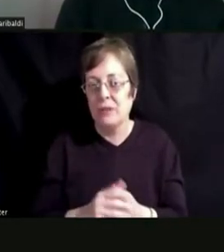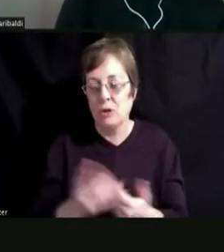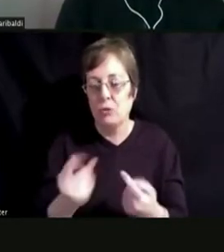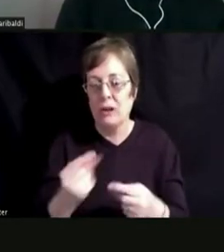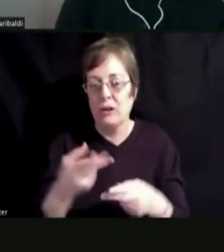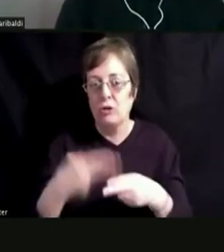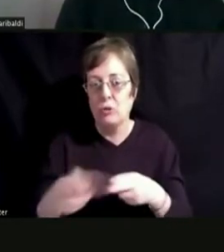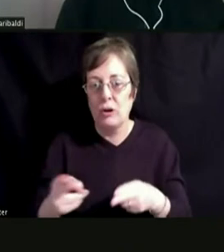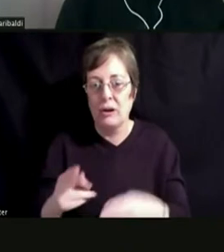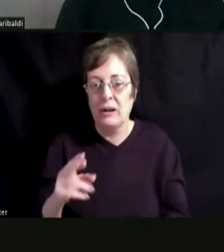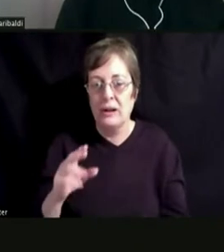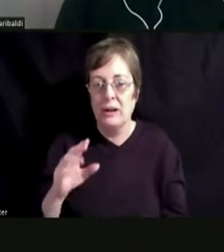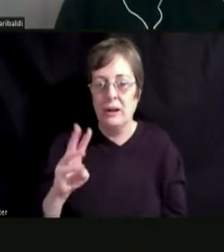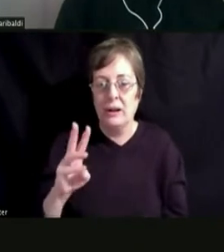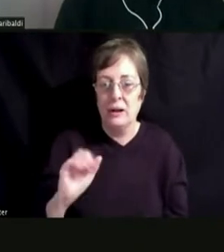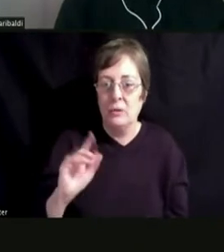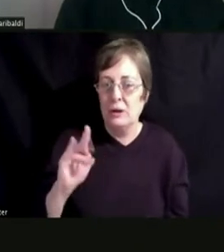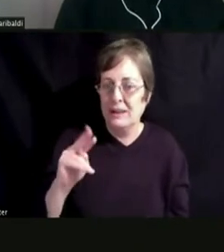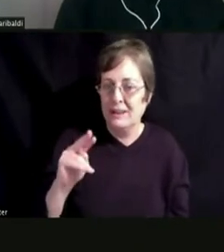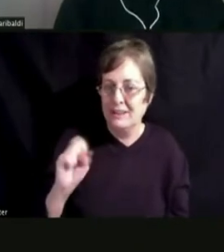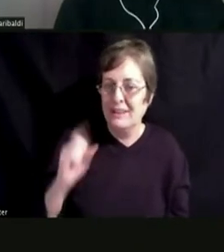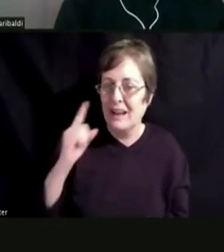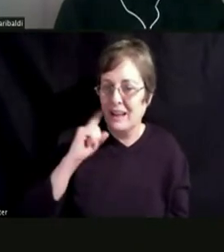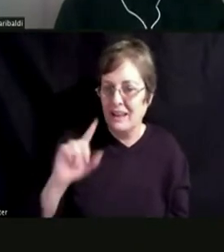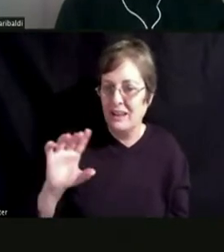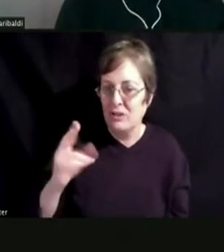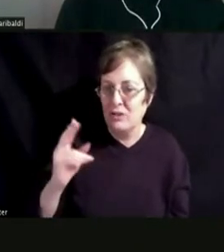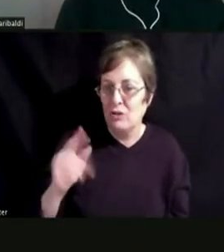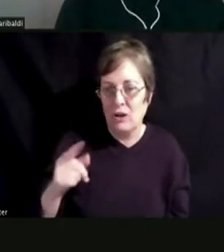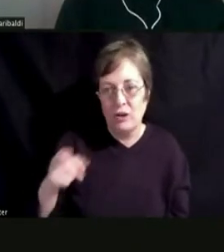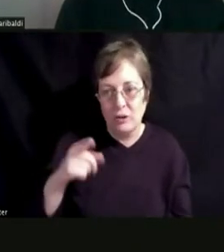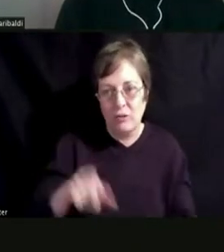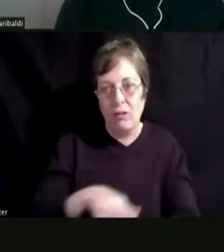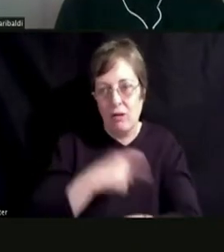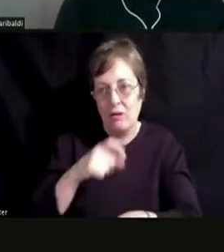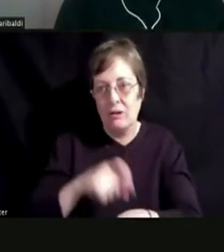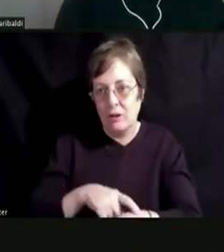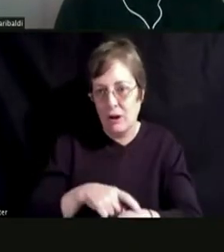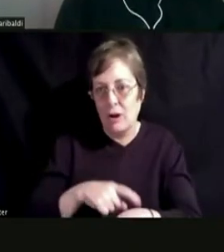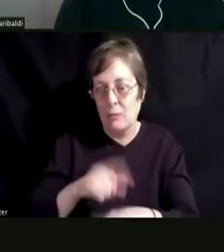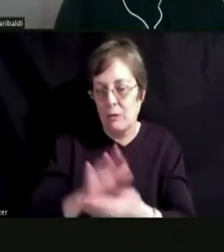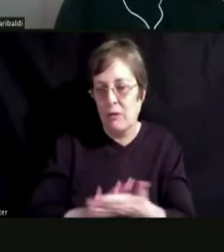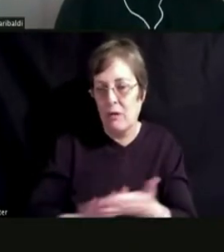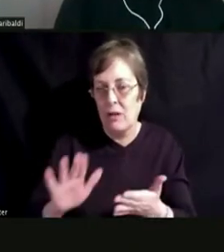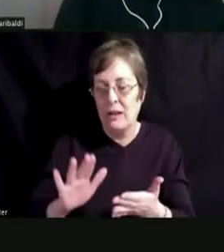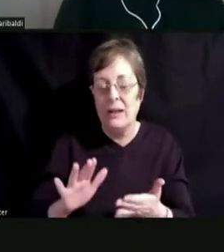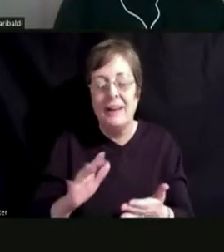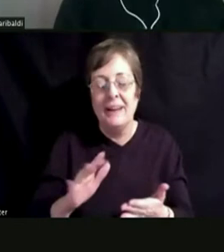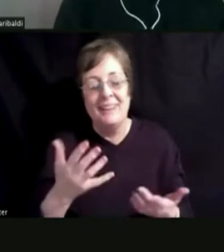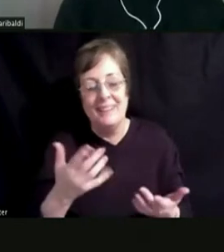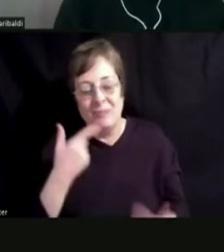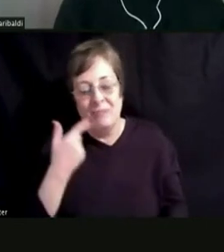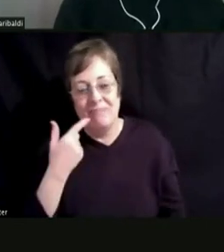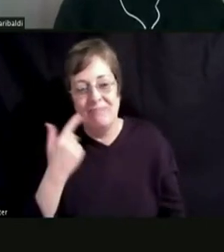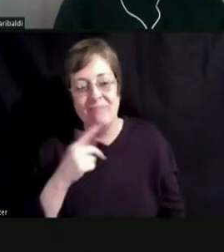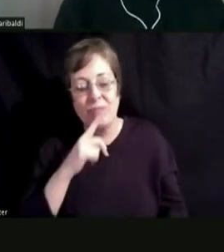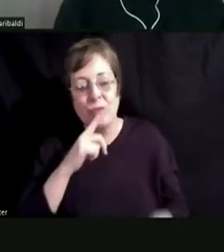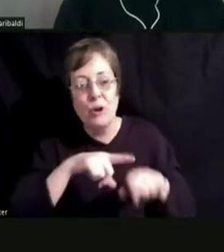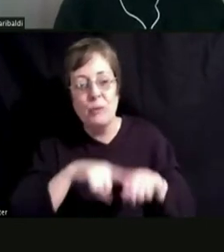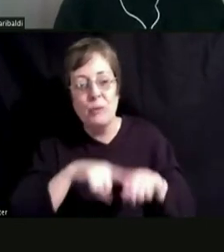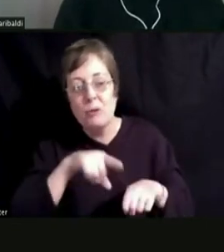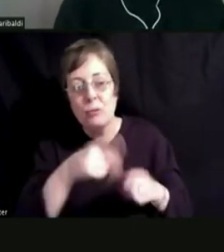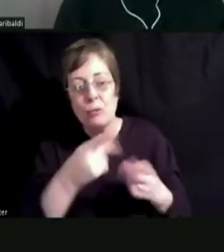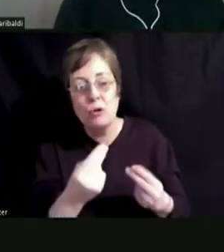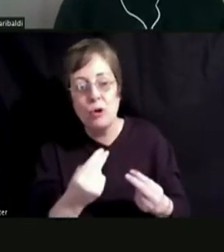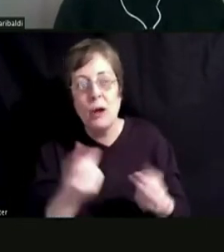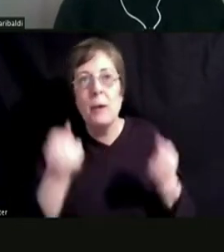you might have had the longest road. But it depends on what you're doing. So like we said, there's so many different opportunities, so don't